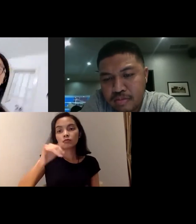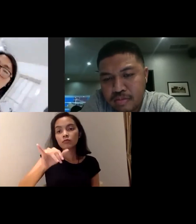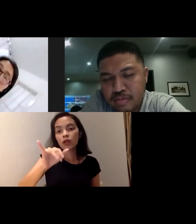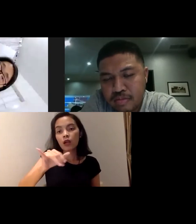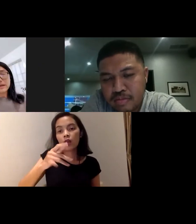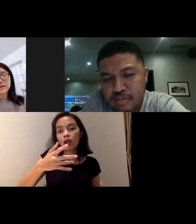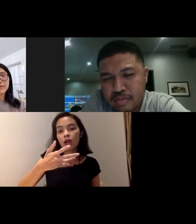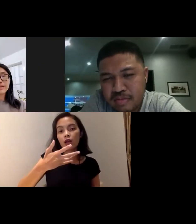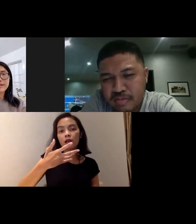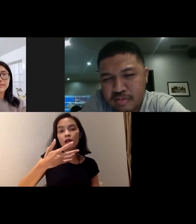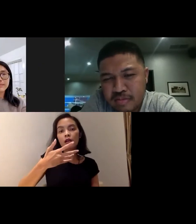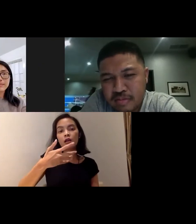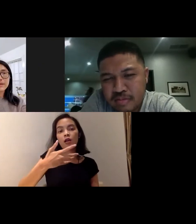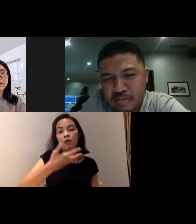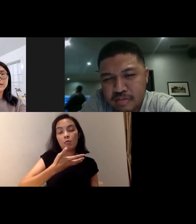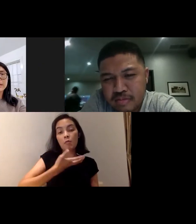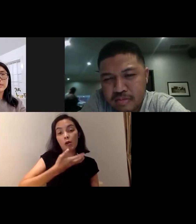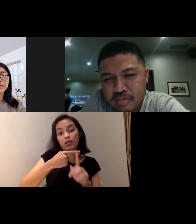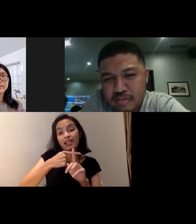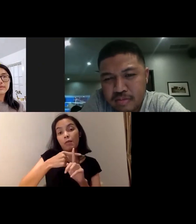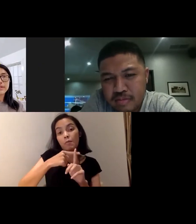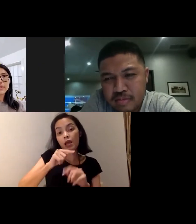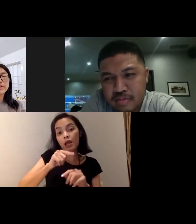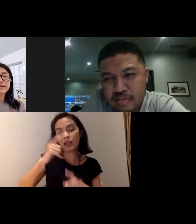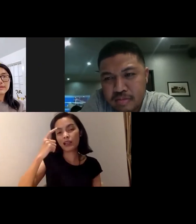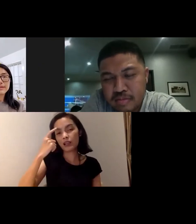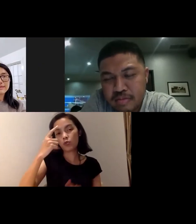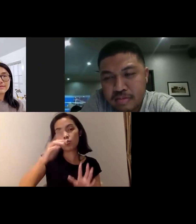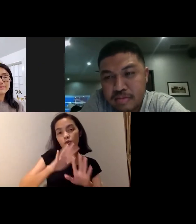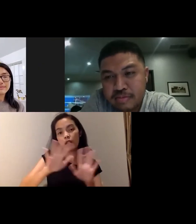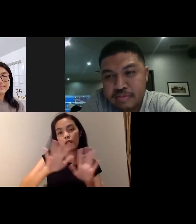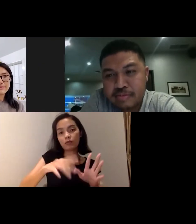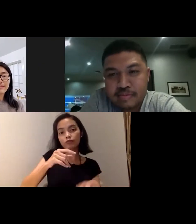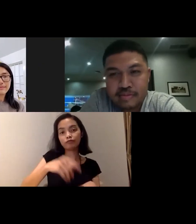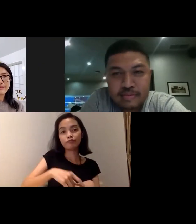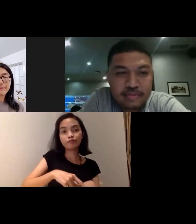want to add to the I guess to the conversation.